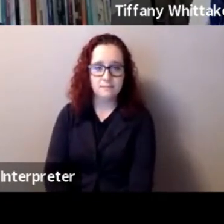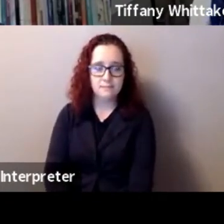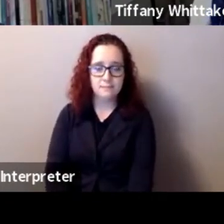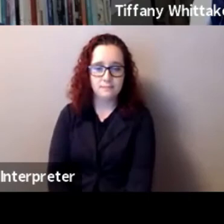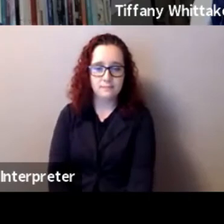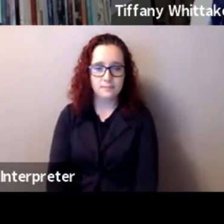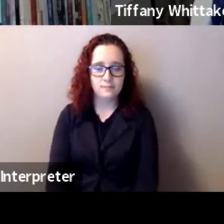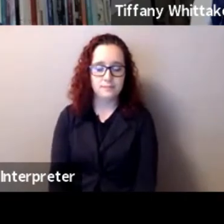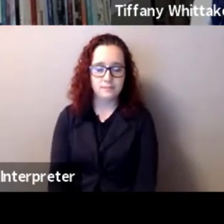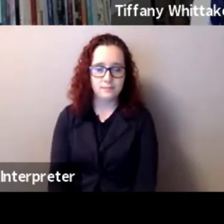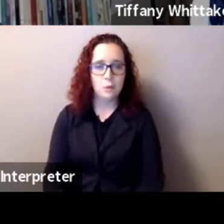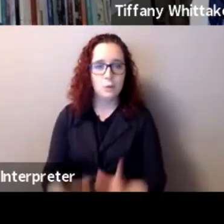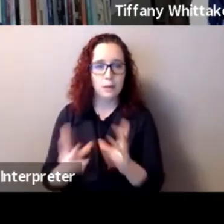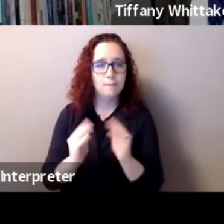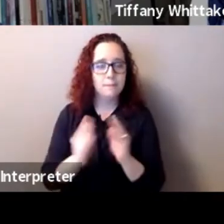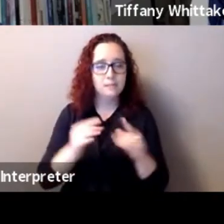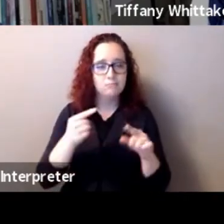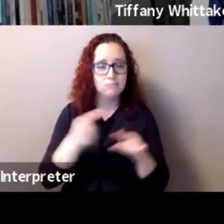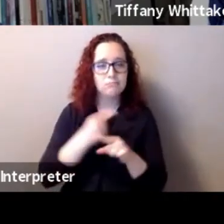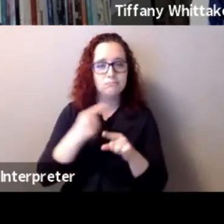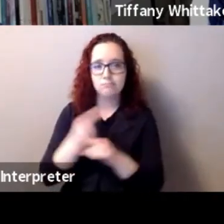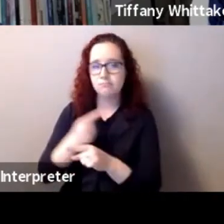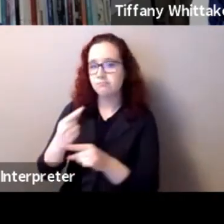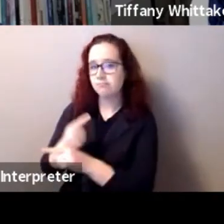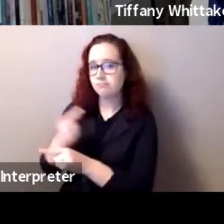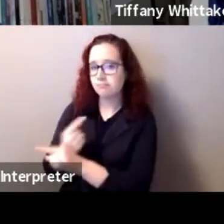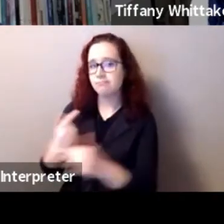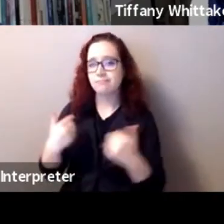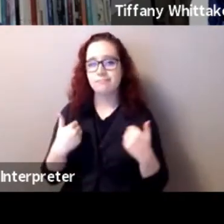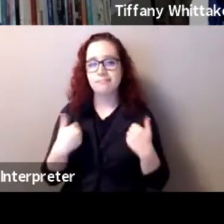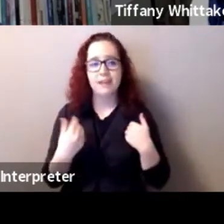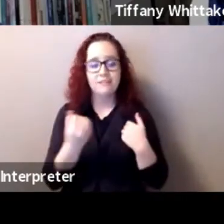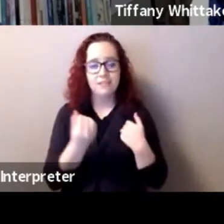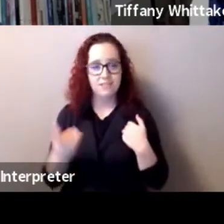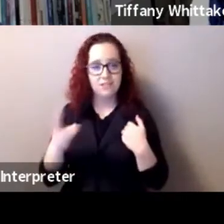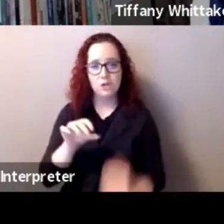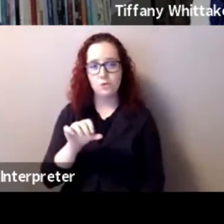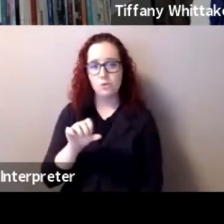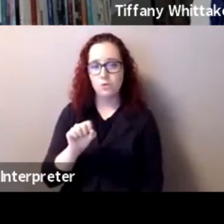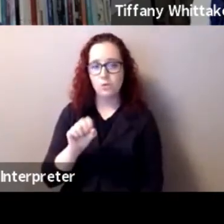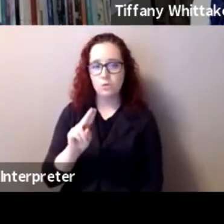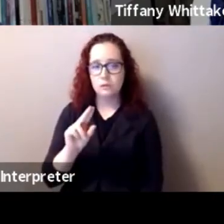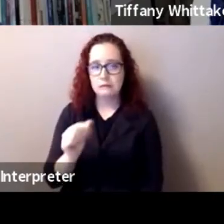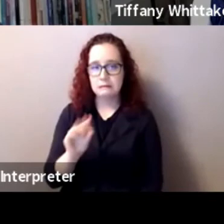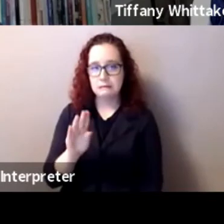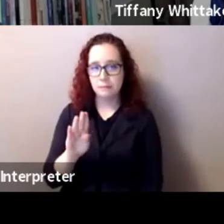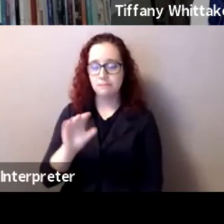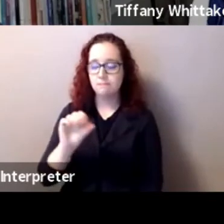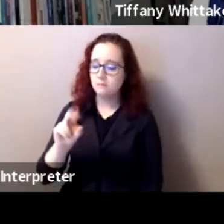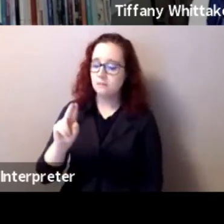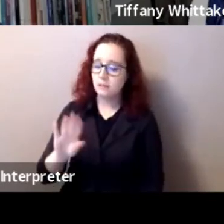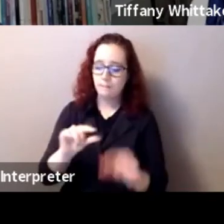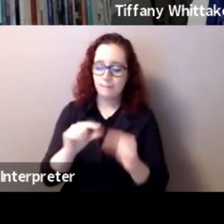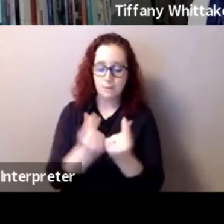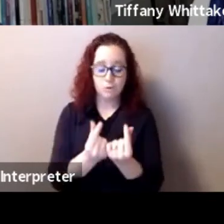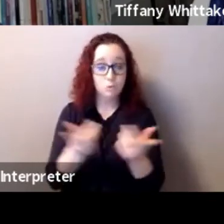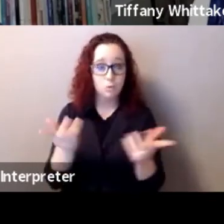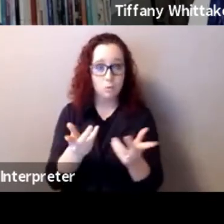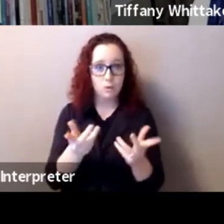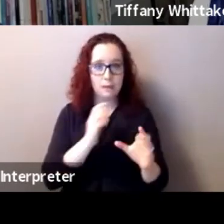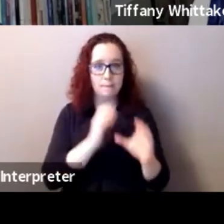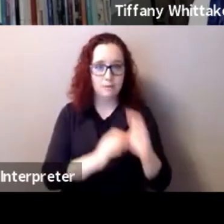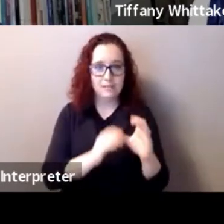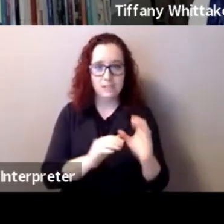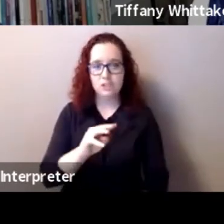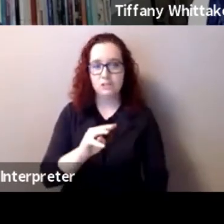very regularly, and we also have some subgroups as well. And the subgroup which we've got is the communications and media, where they do all the